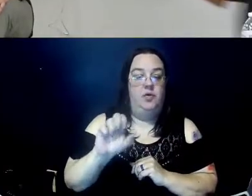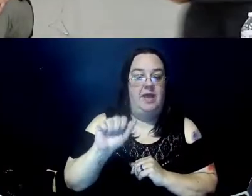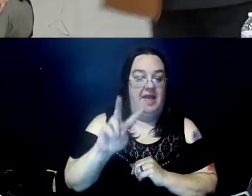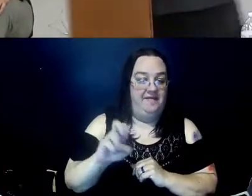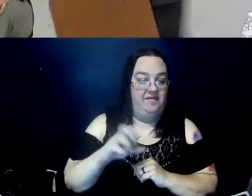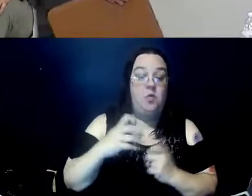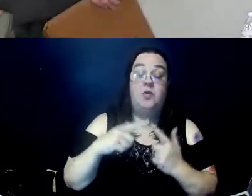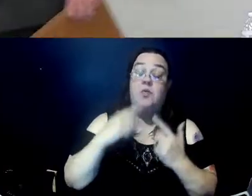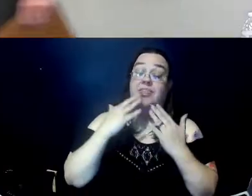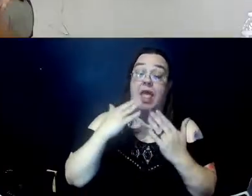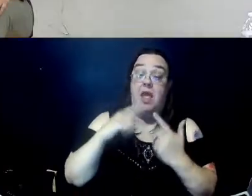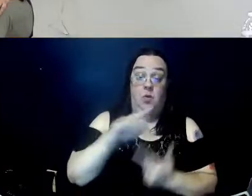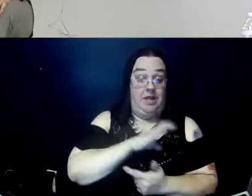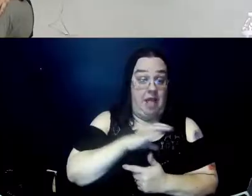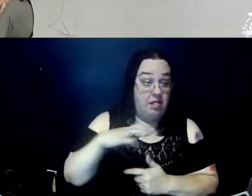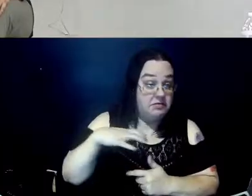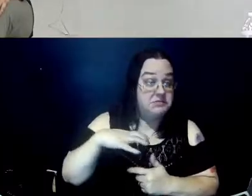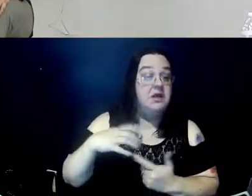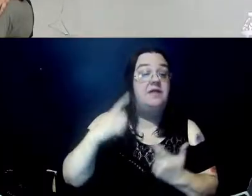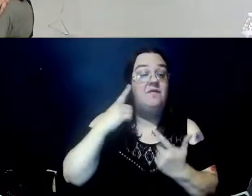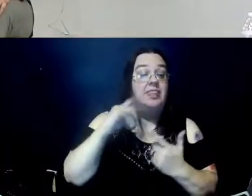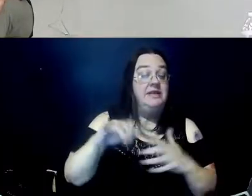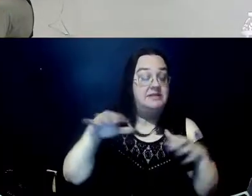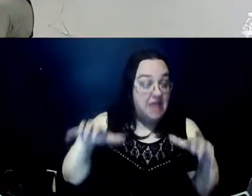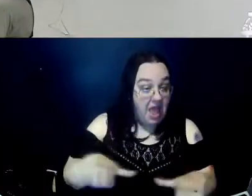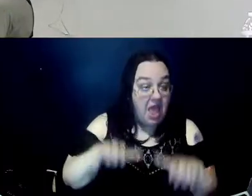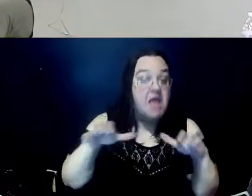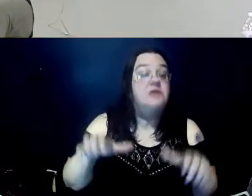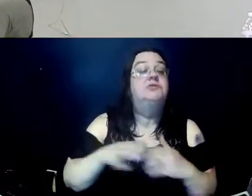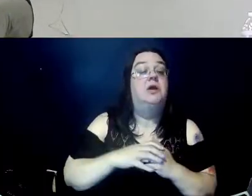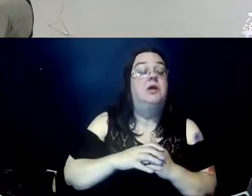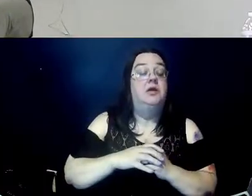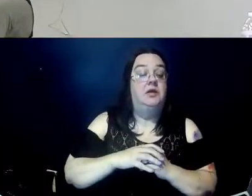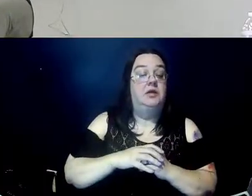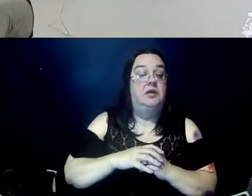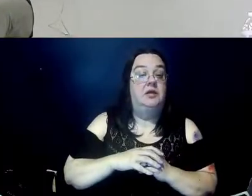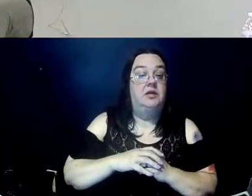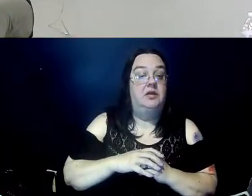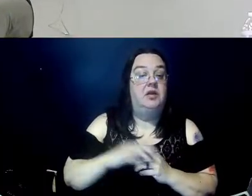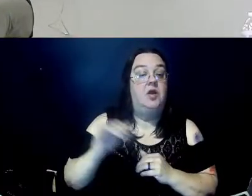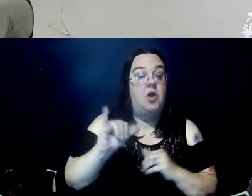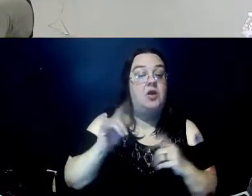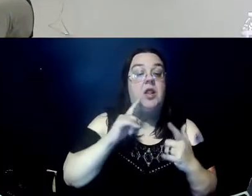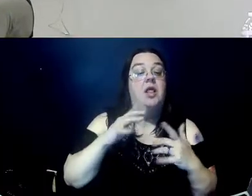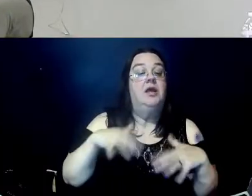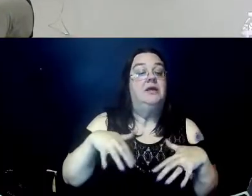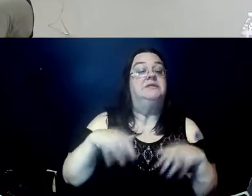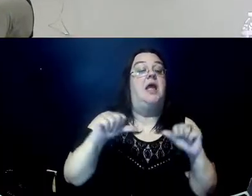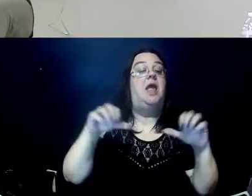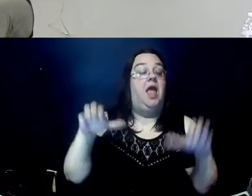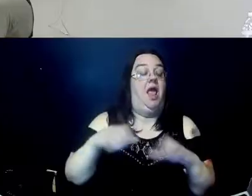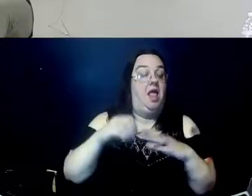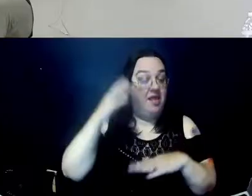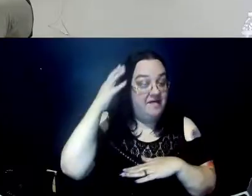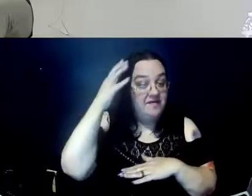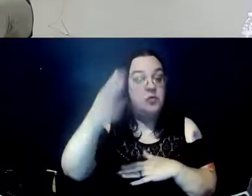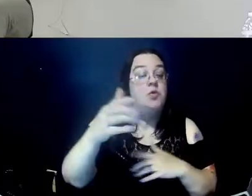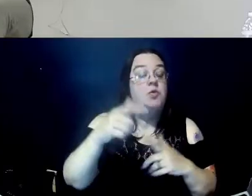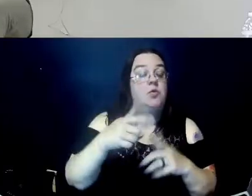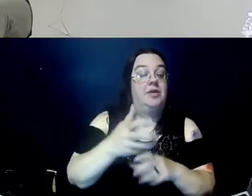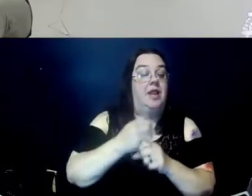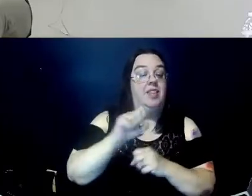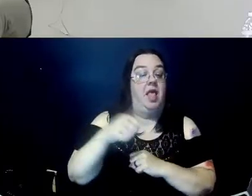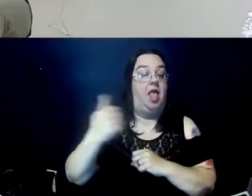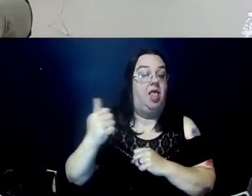council for this action and for taking actions in the future to acquire the other